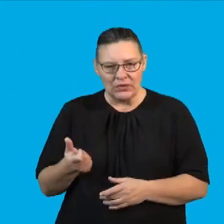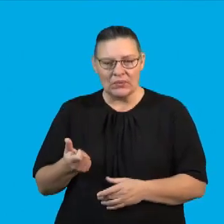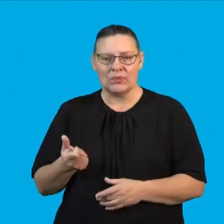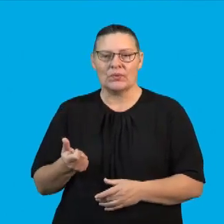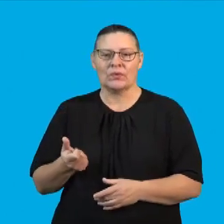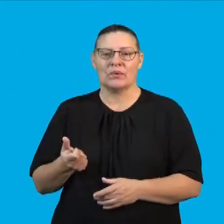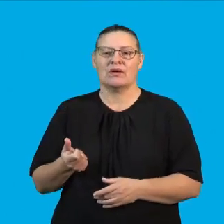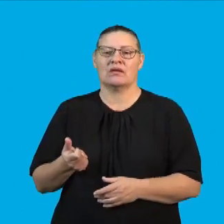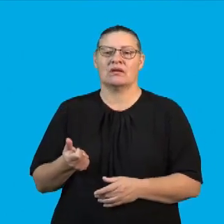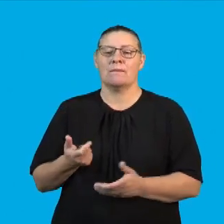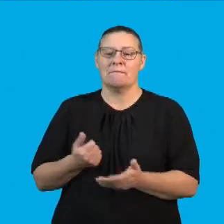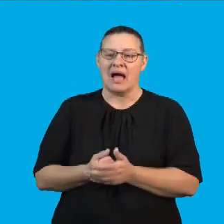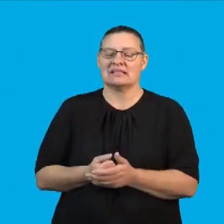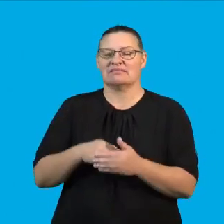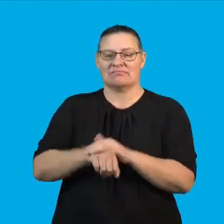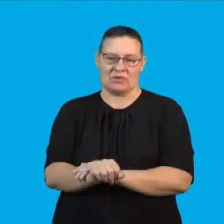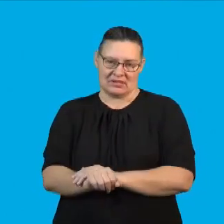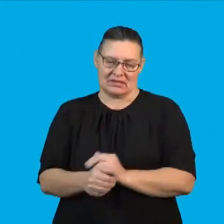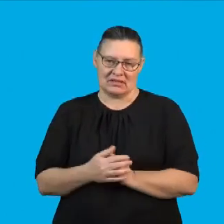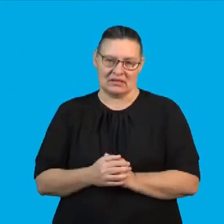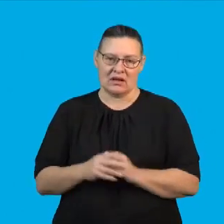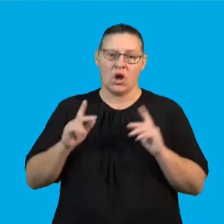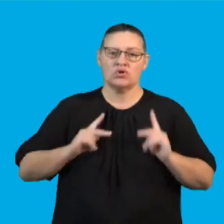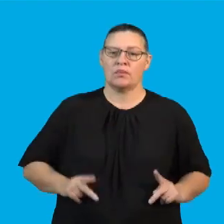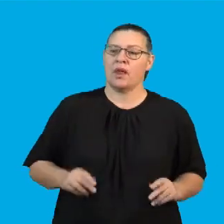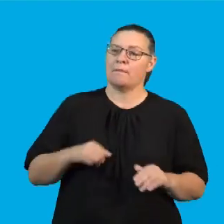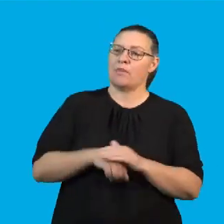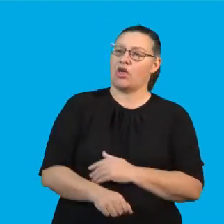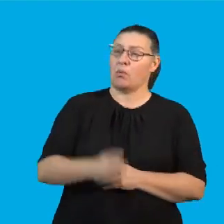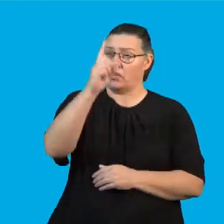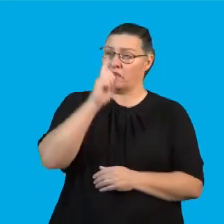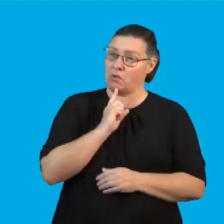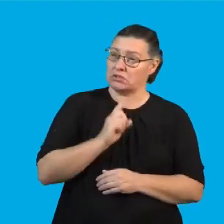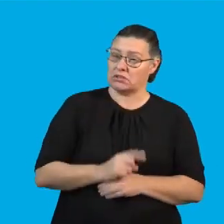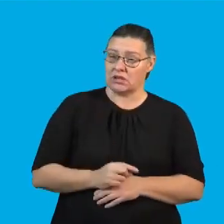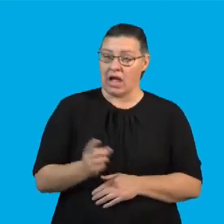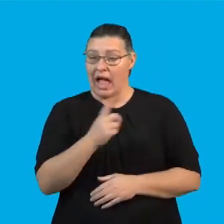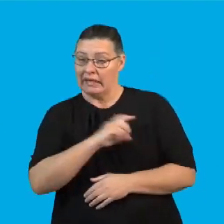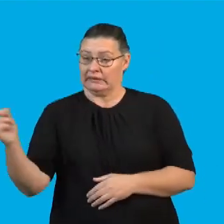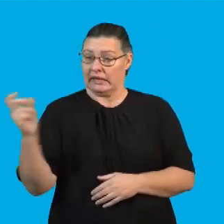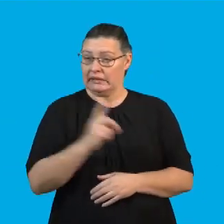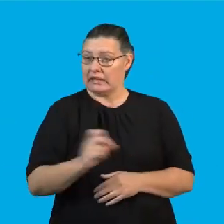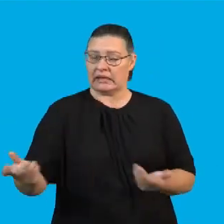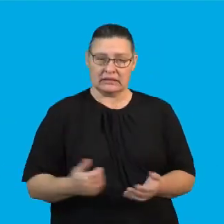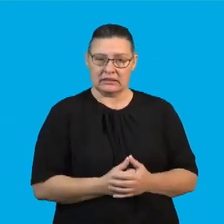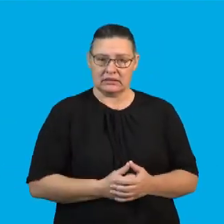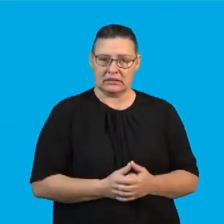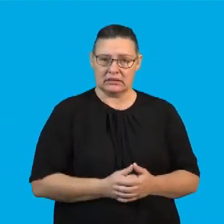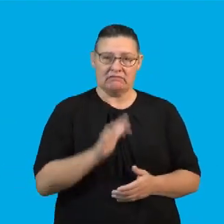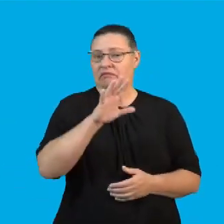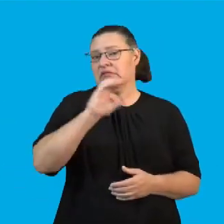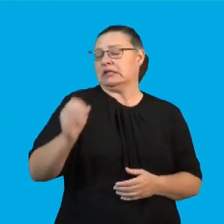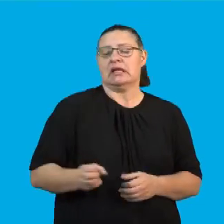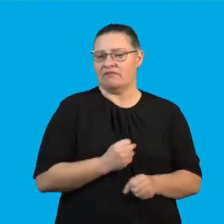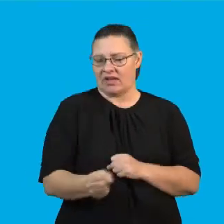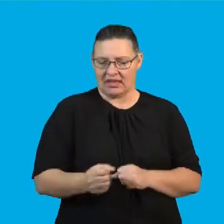So fewer young need to be produced. Human beings don't give birth to thousands or hundreds